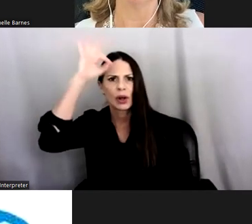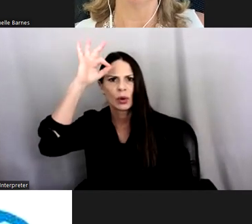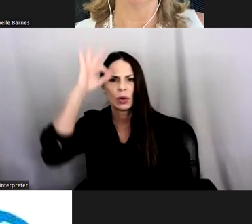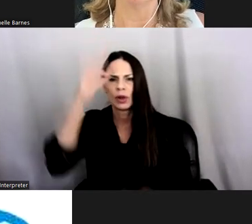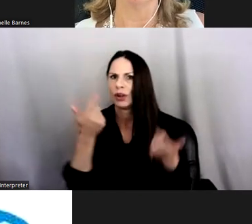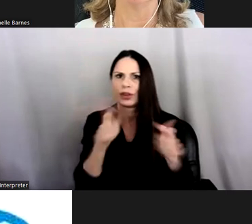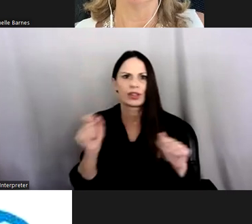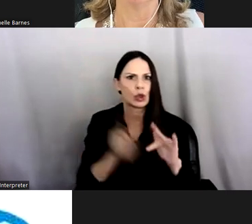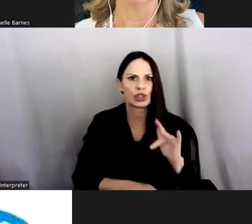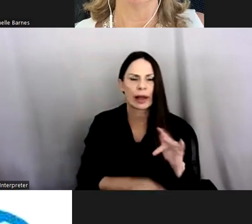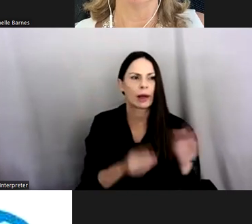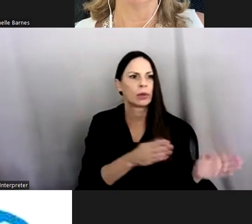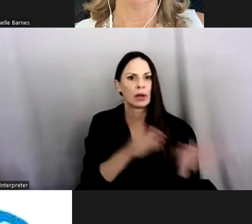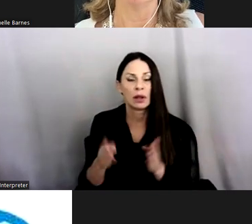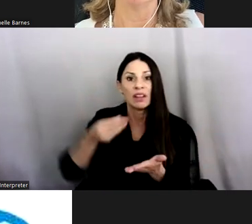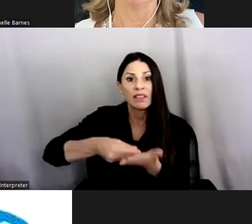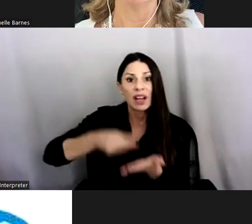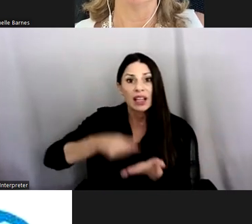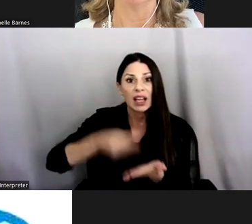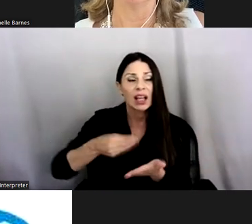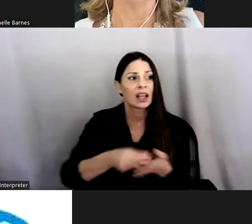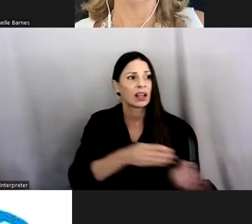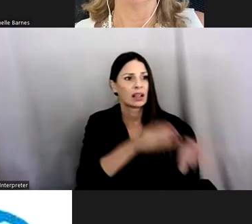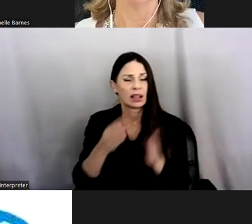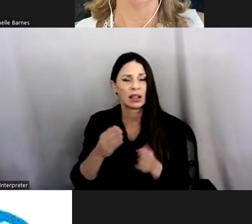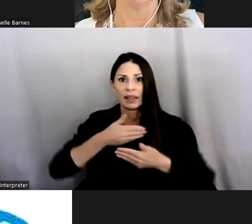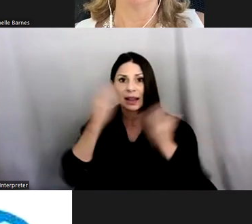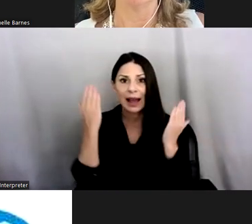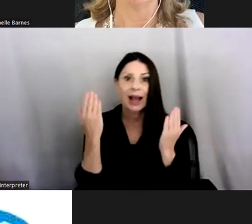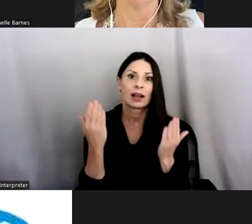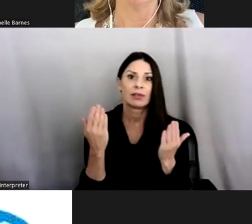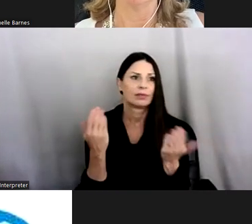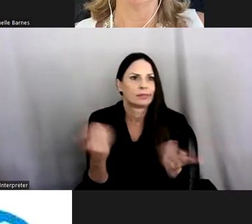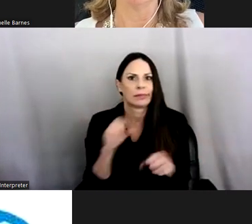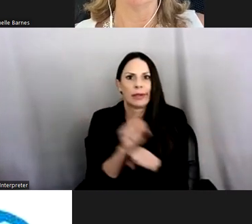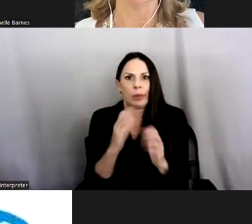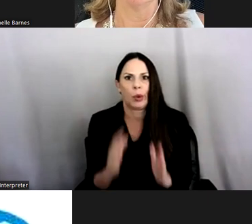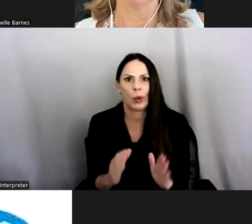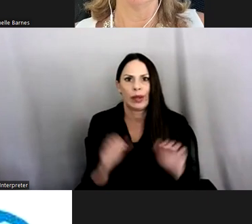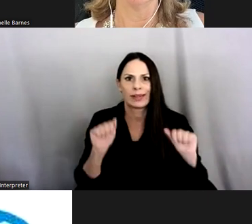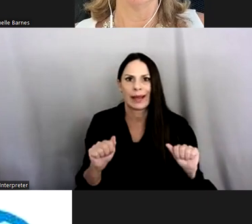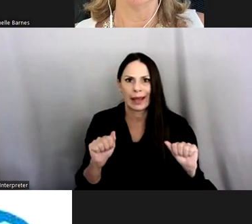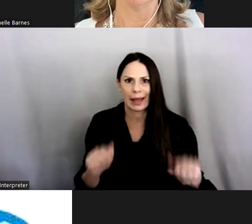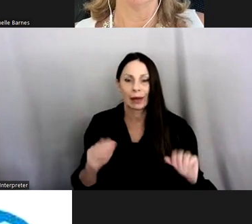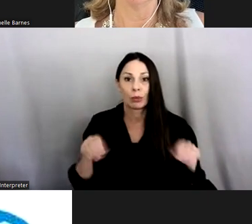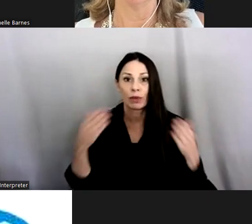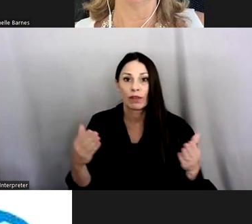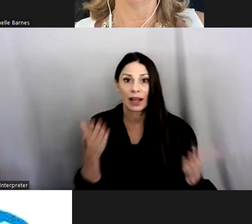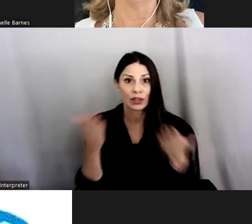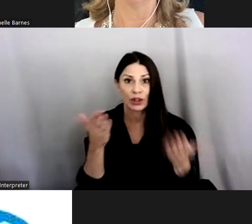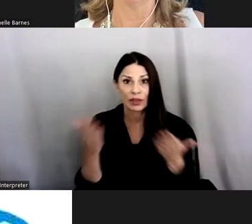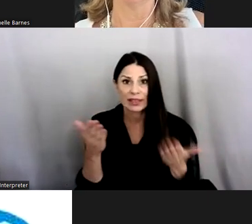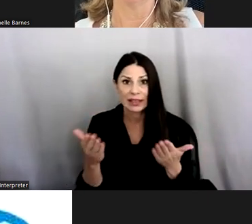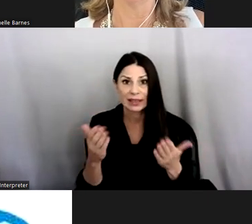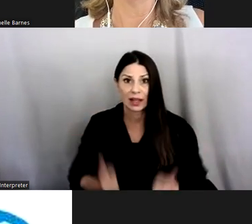The funding, the lack of employees to provide the amount of services that the residents